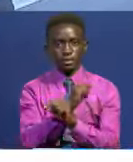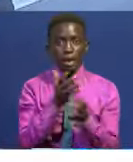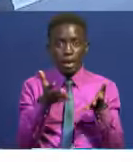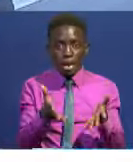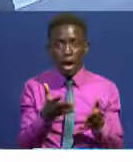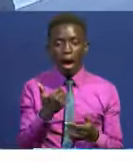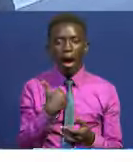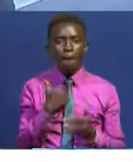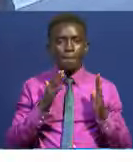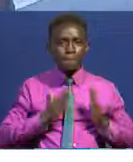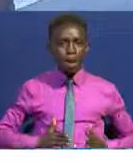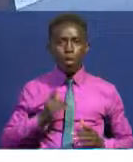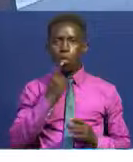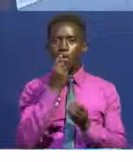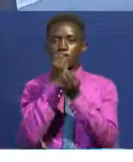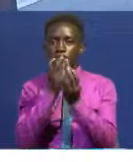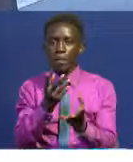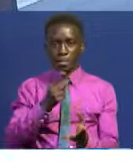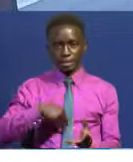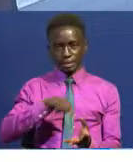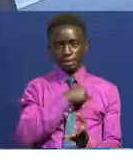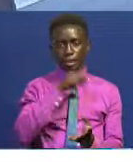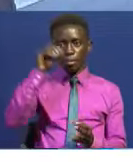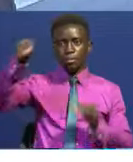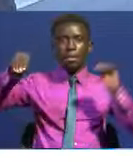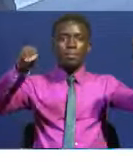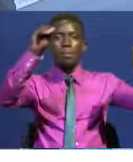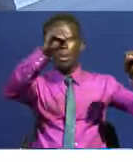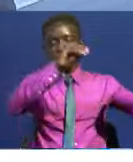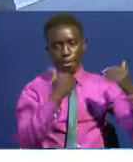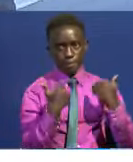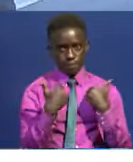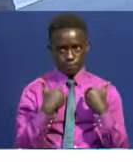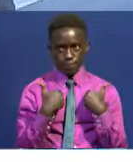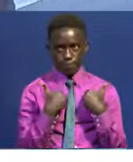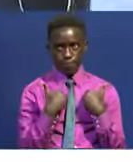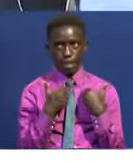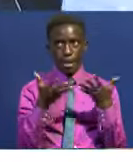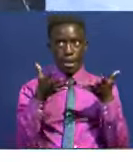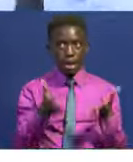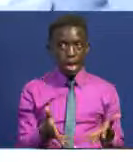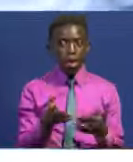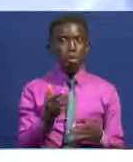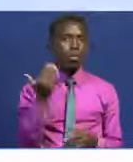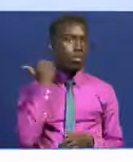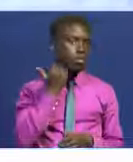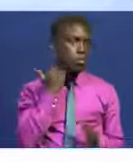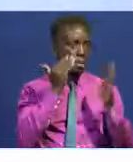Now we are nailing criminals one by one.